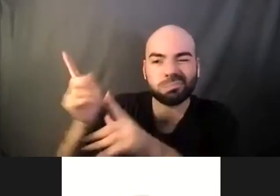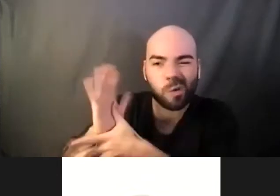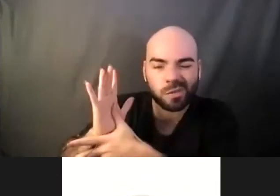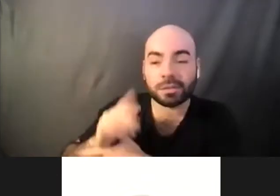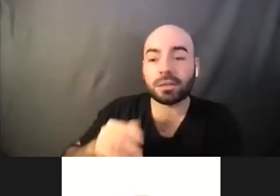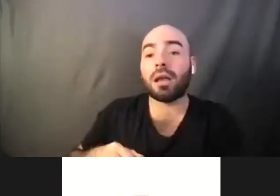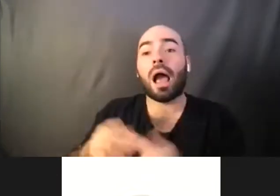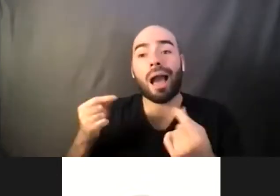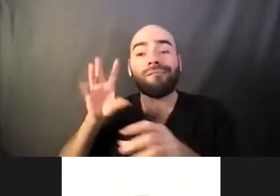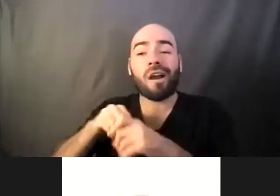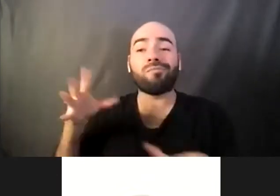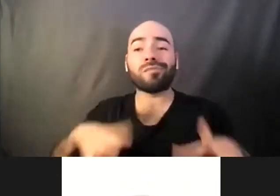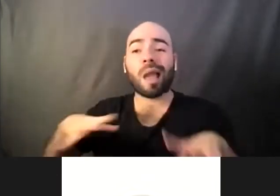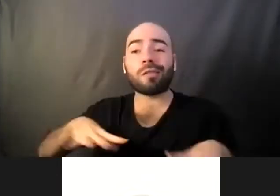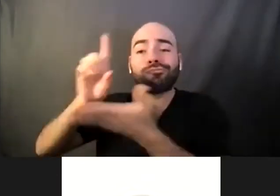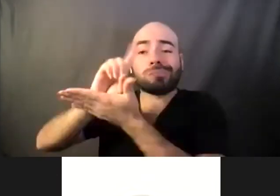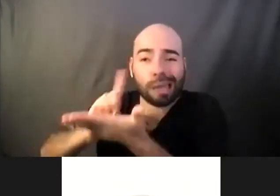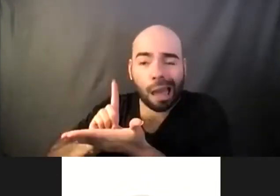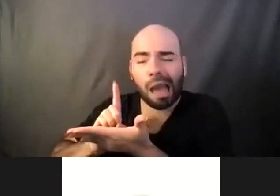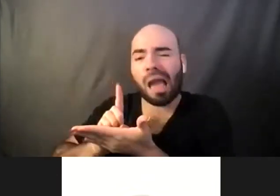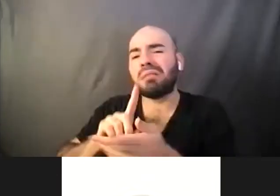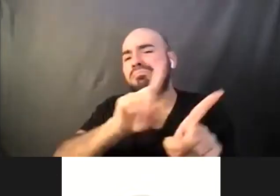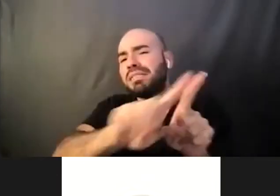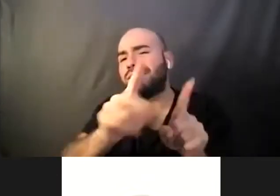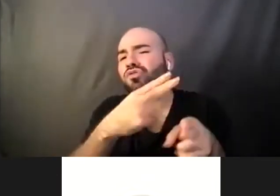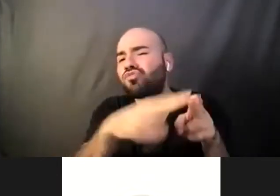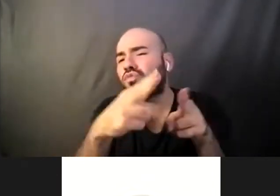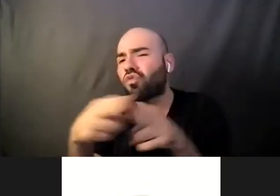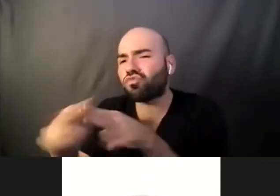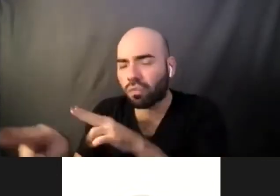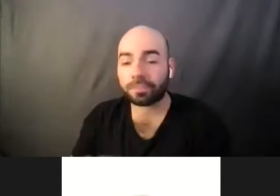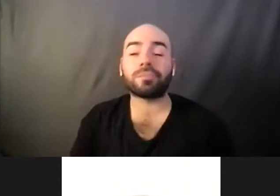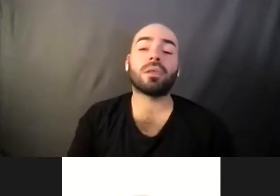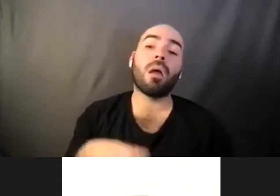costume designed a couple of features. And